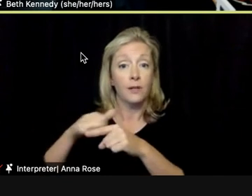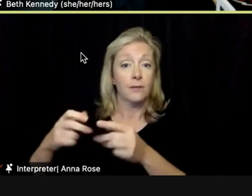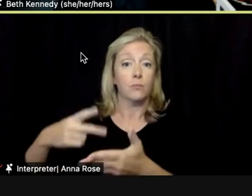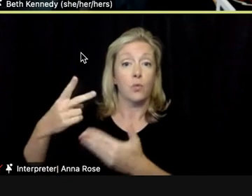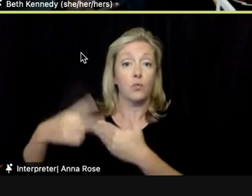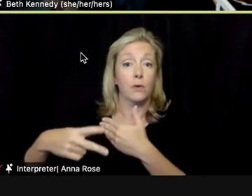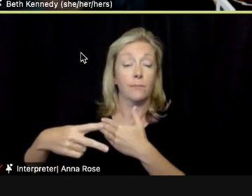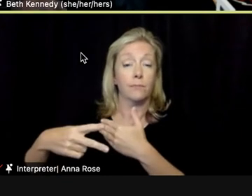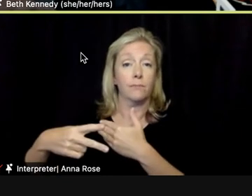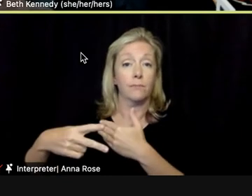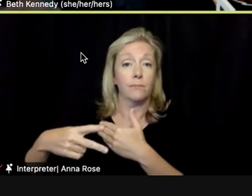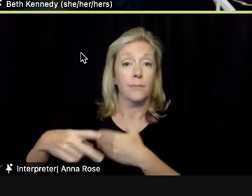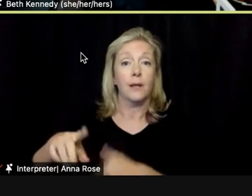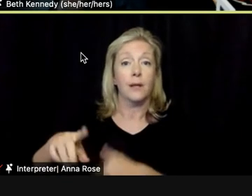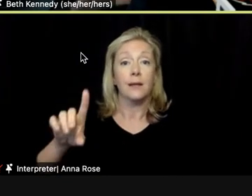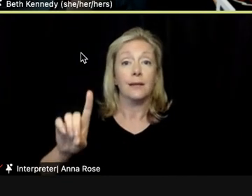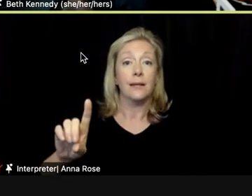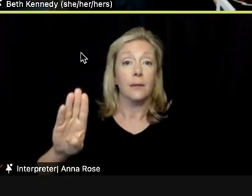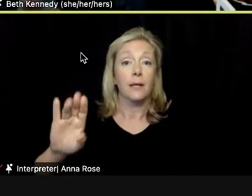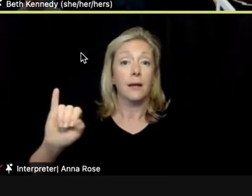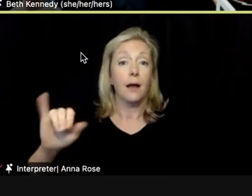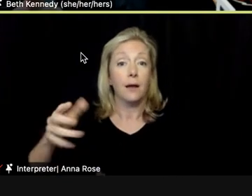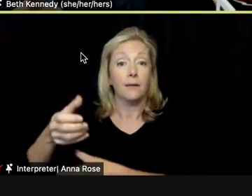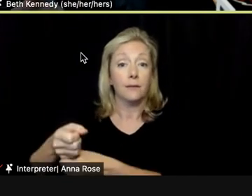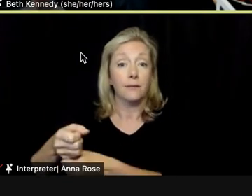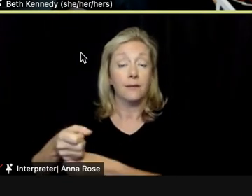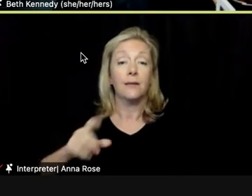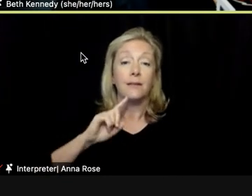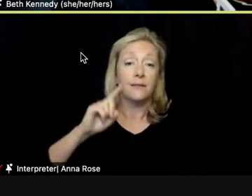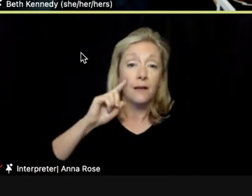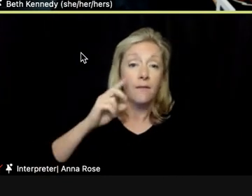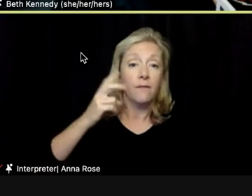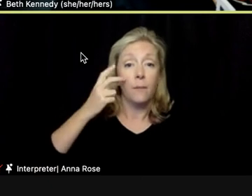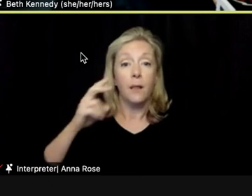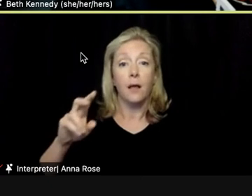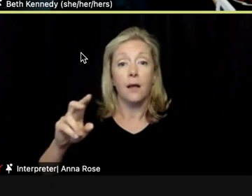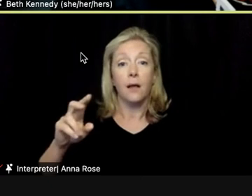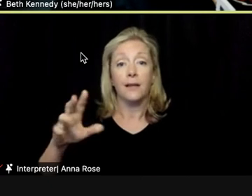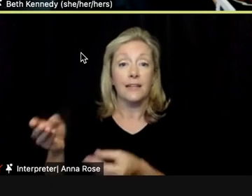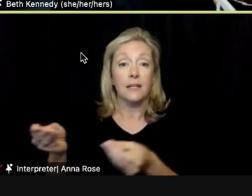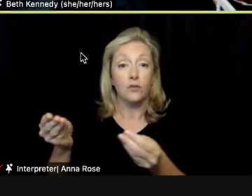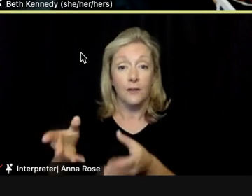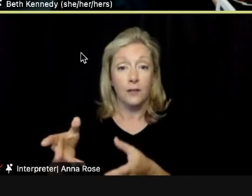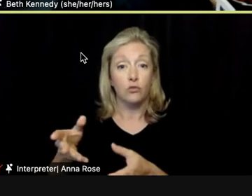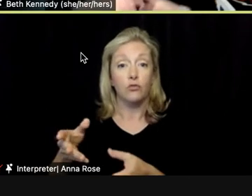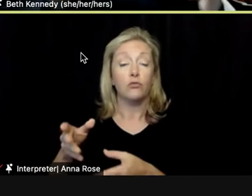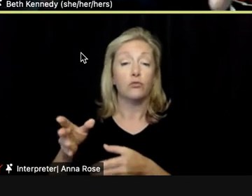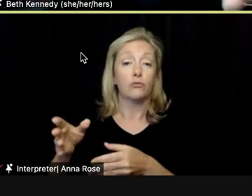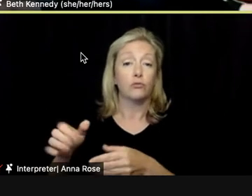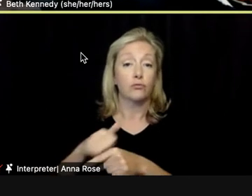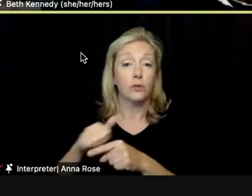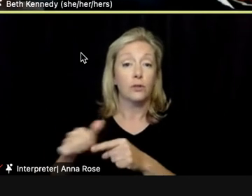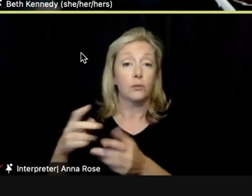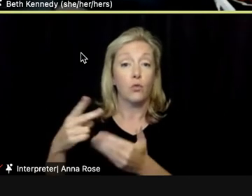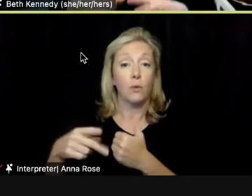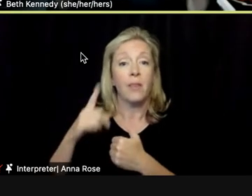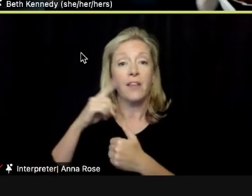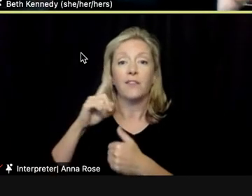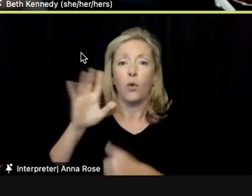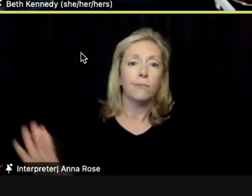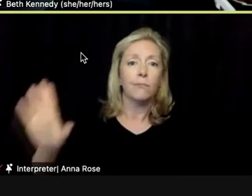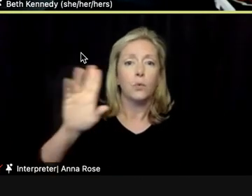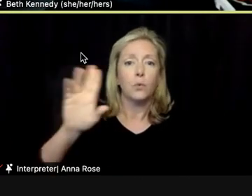Program for DBI, it's called Deafblind Intervener Training Program. That's for the United